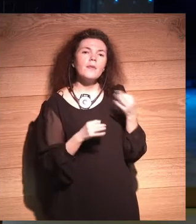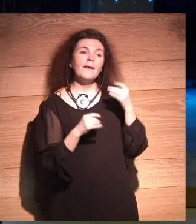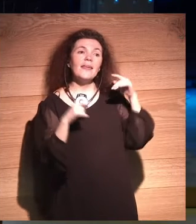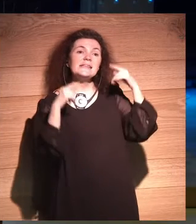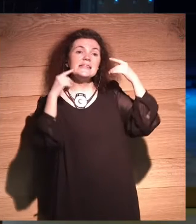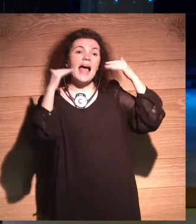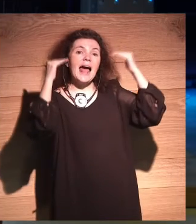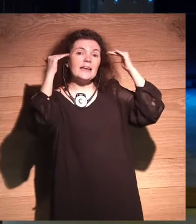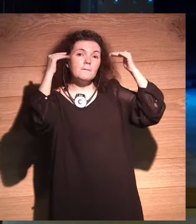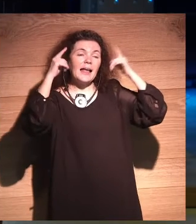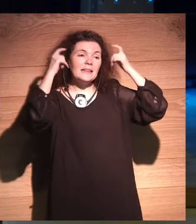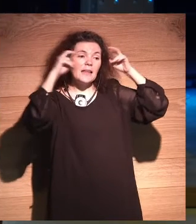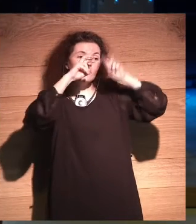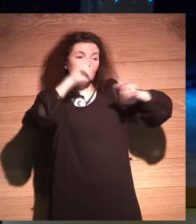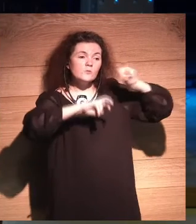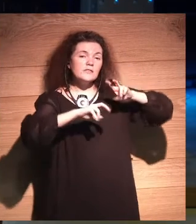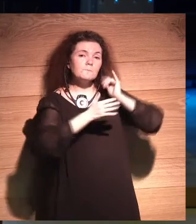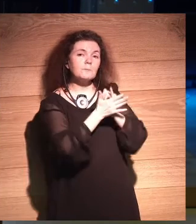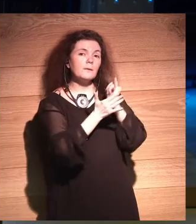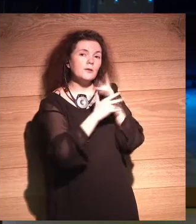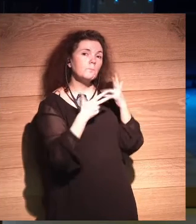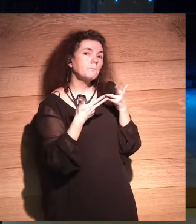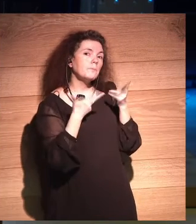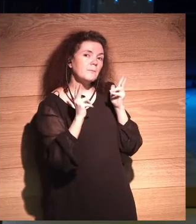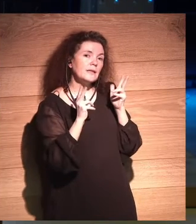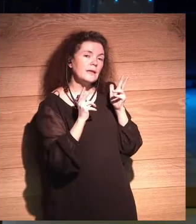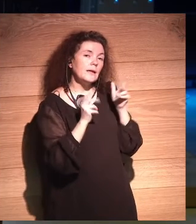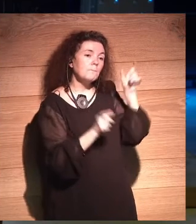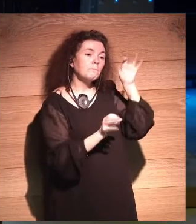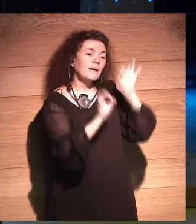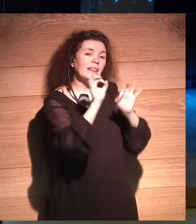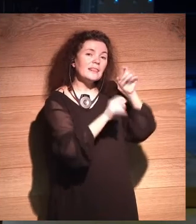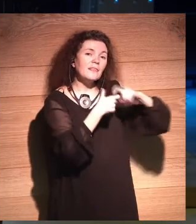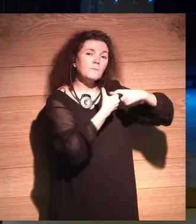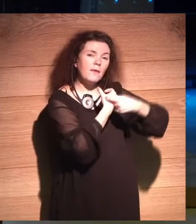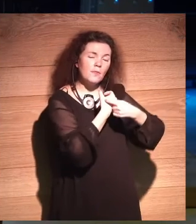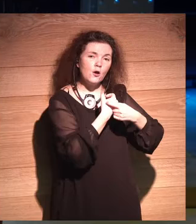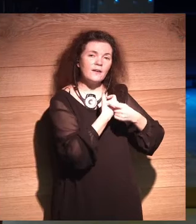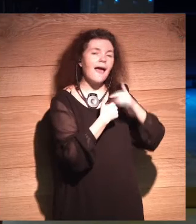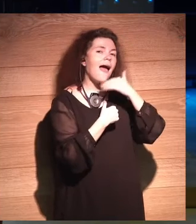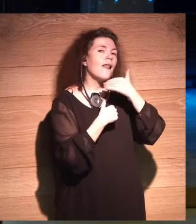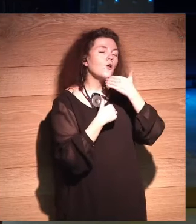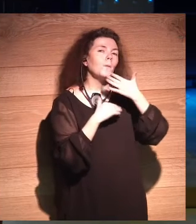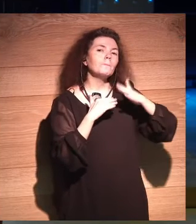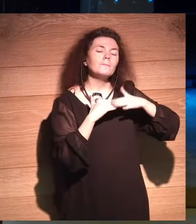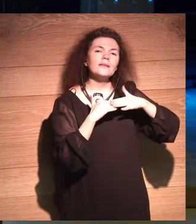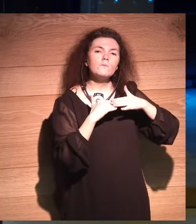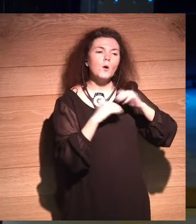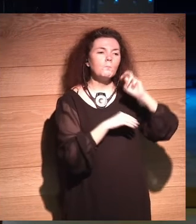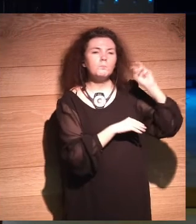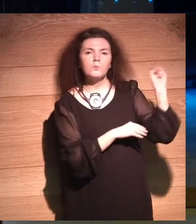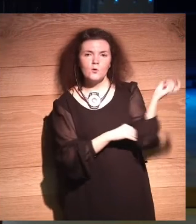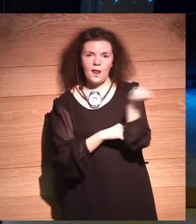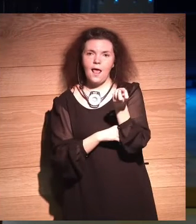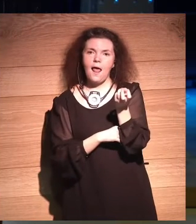this is like a contradiction, but we will have to look to the top, let's say, and see that these types of